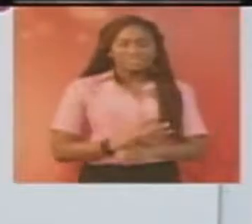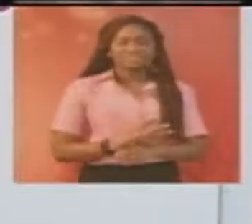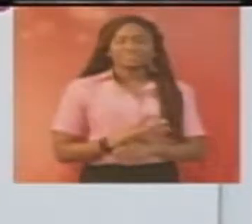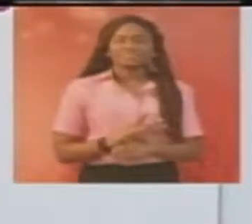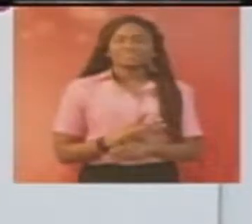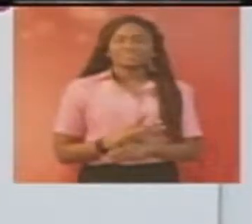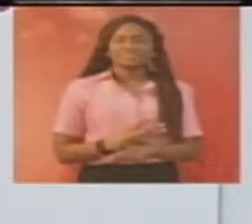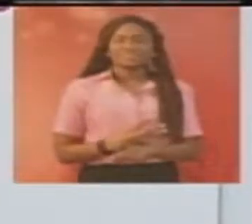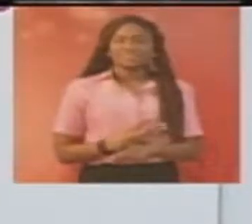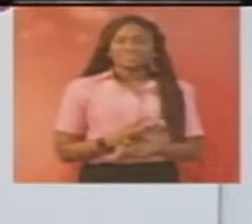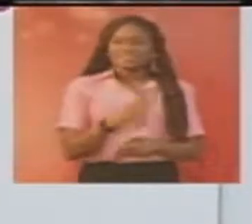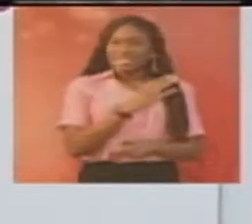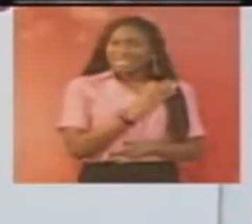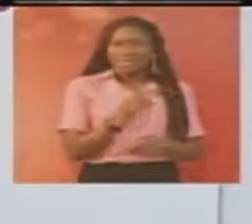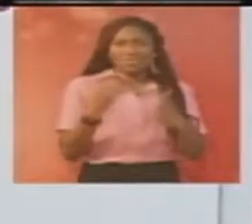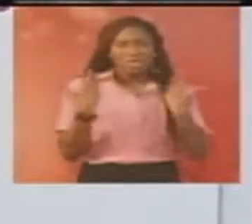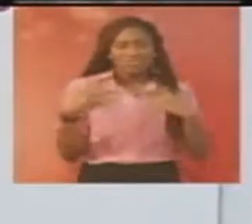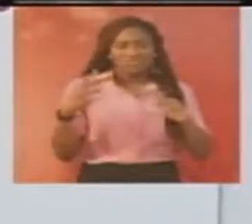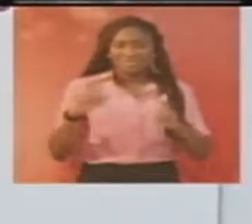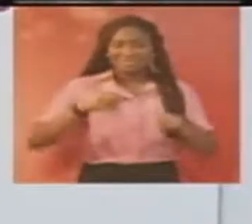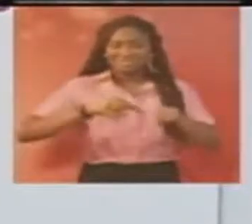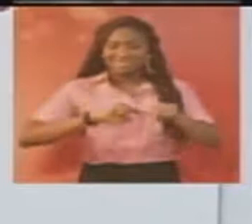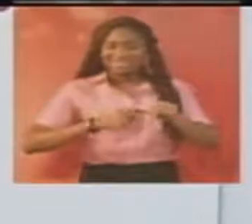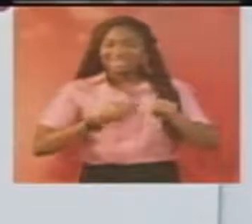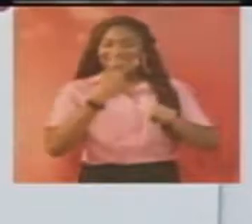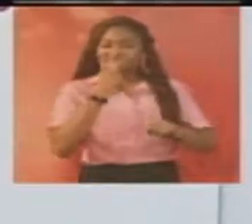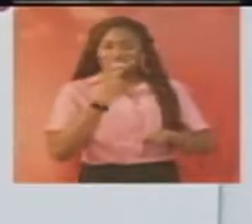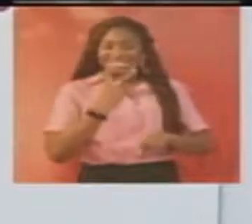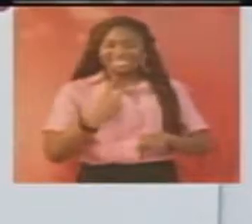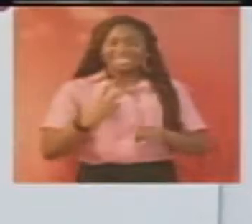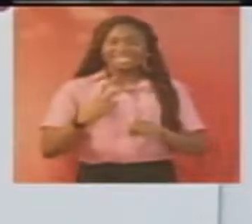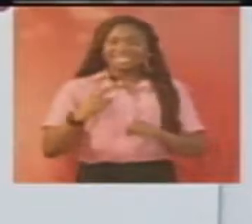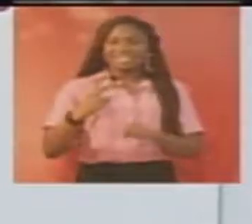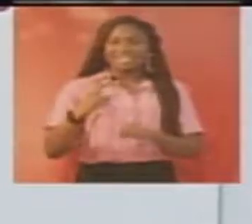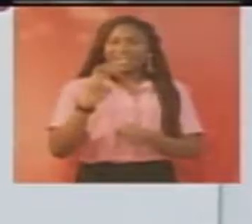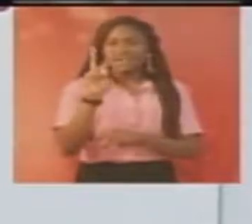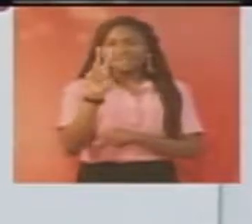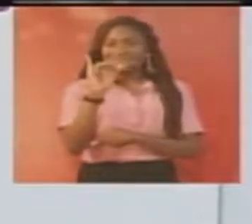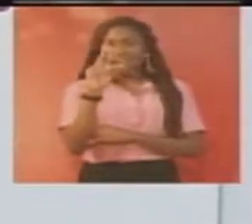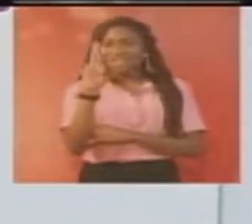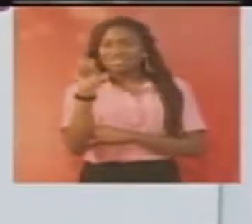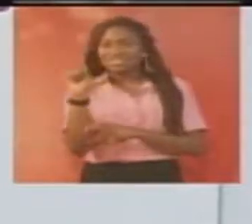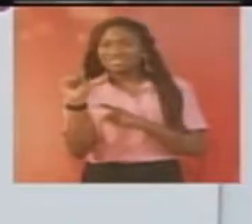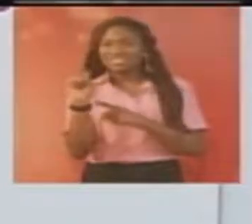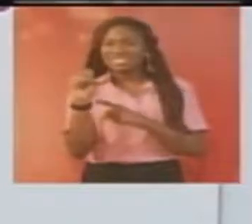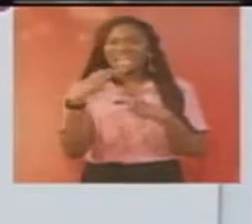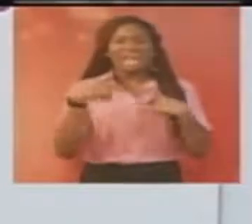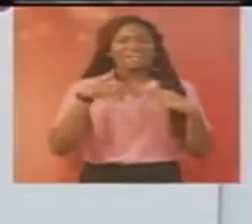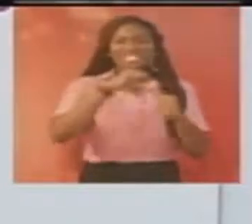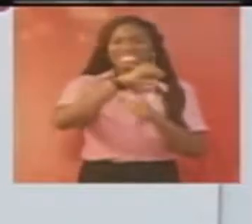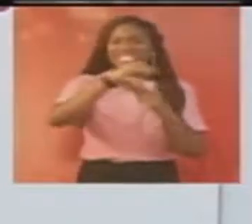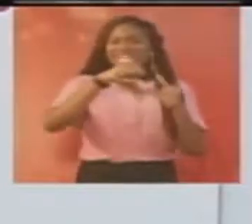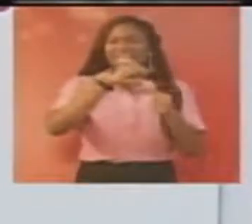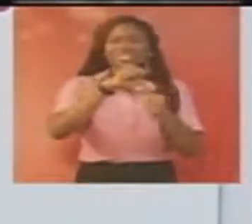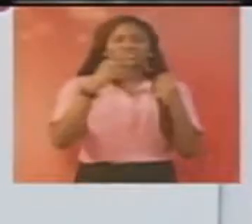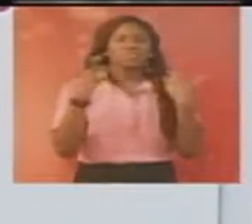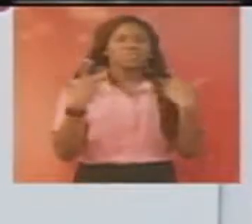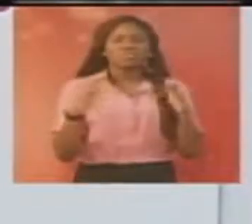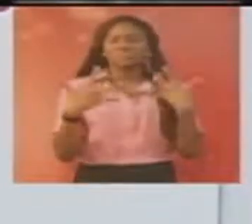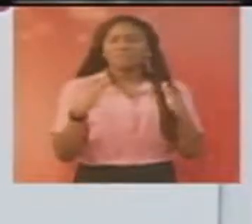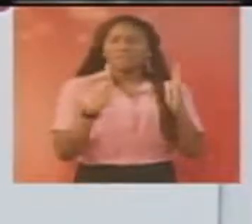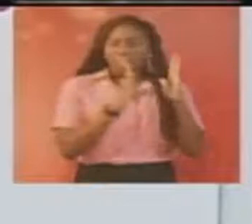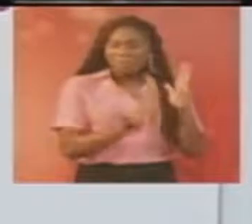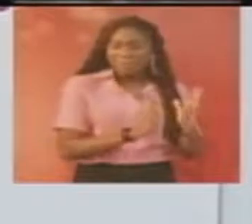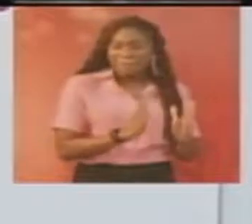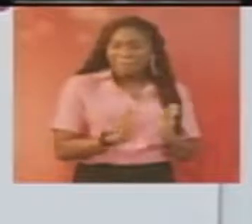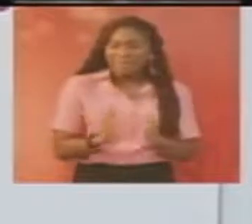already started to see viruses emerging regularly, there were scientists out there, there were people out there who were preparing